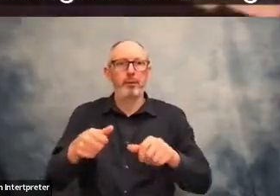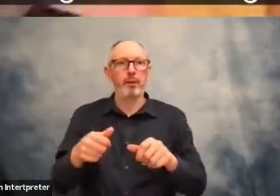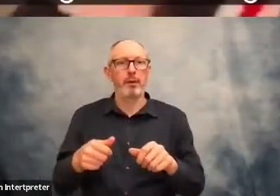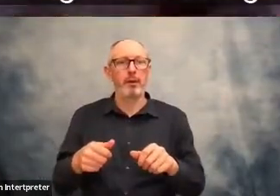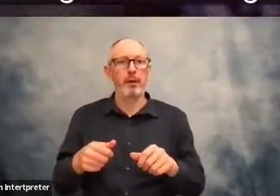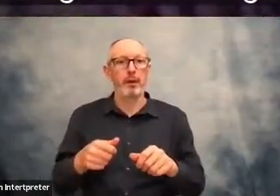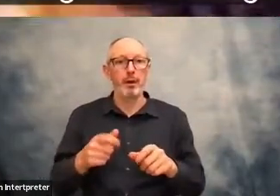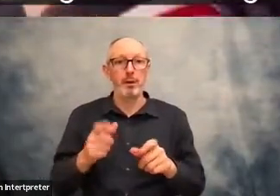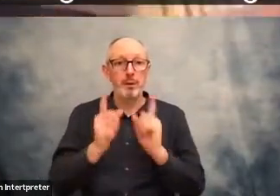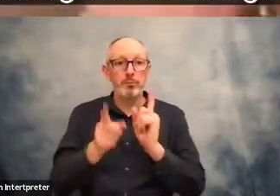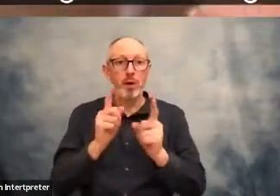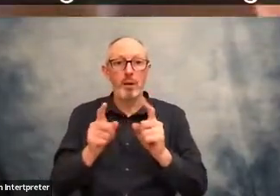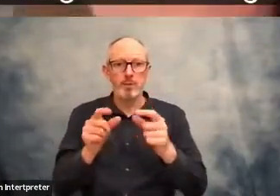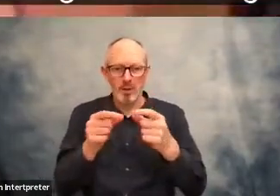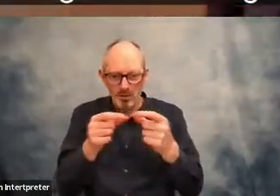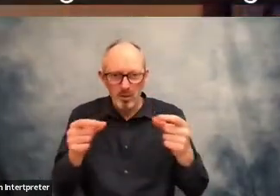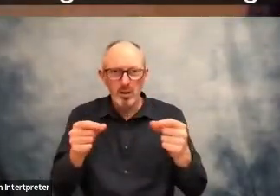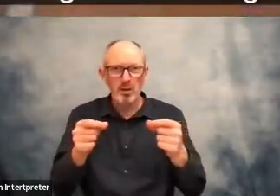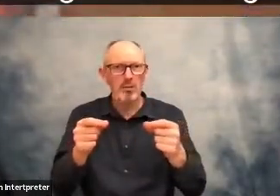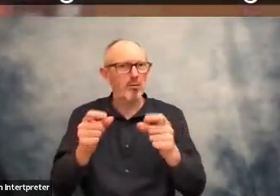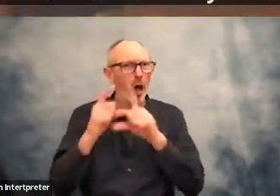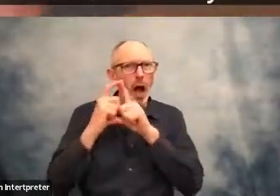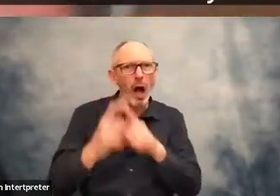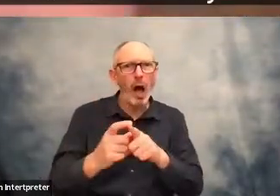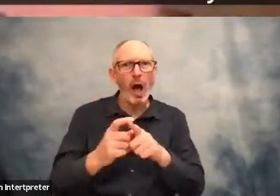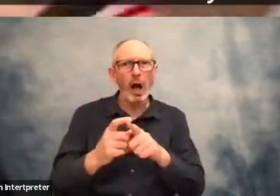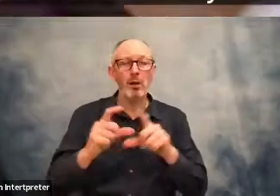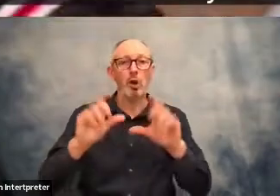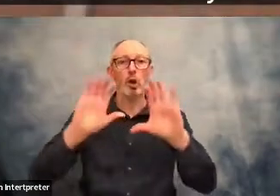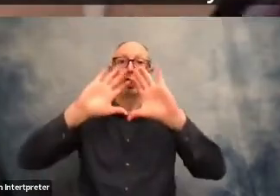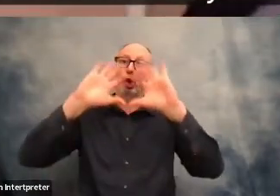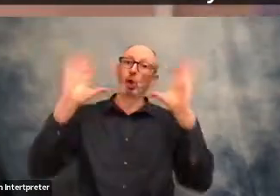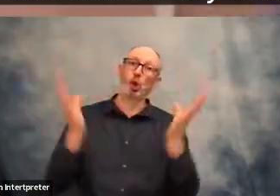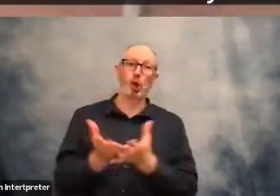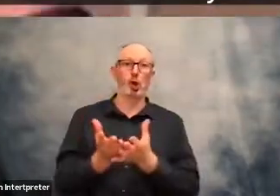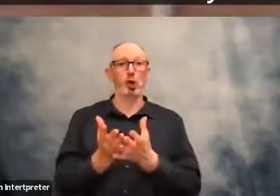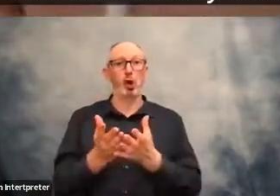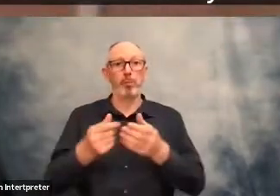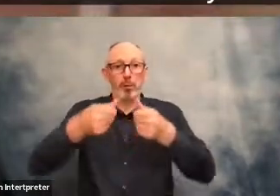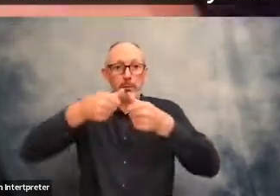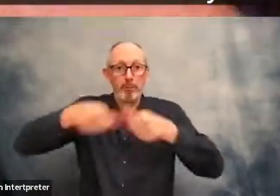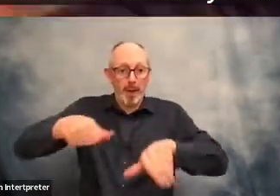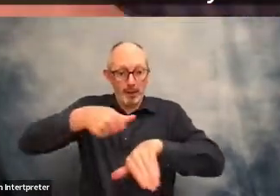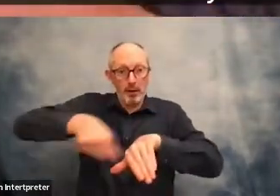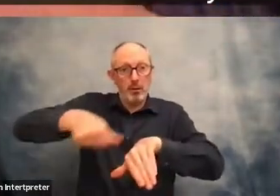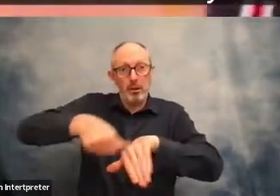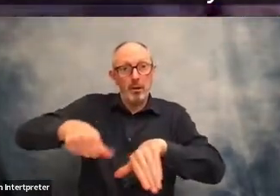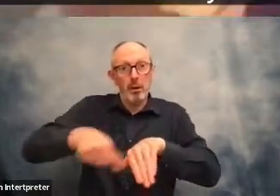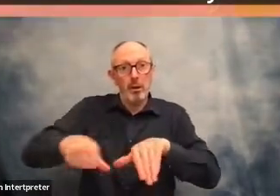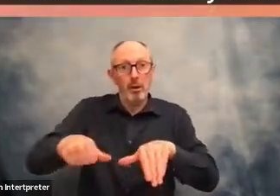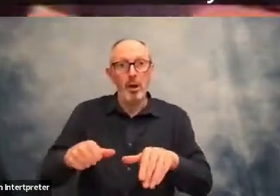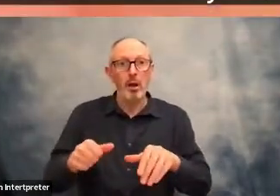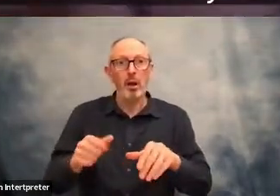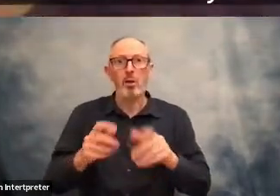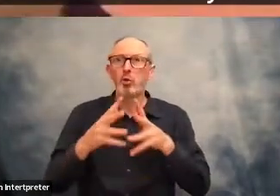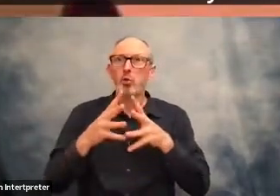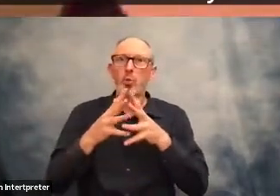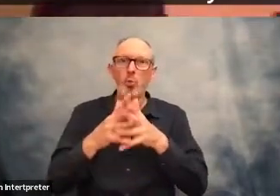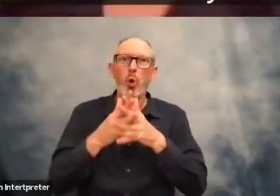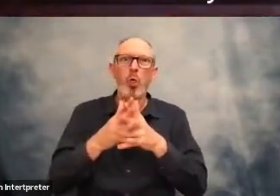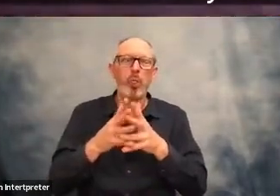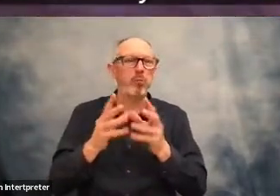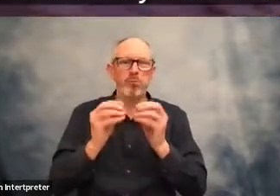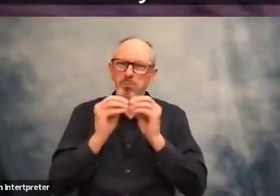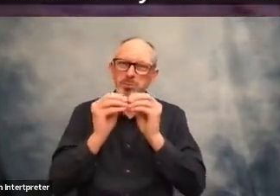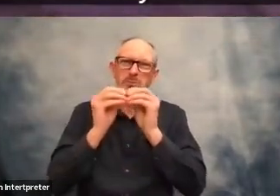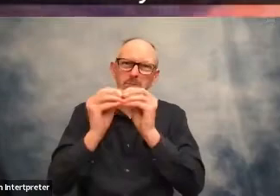and I'm here to change that. The global adhesive Band-Aid market is worth billions. But despite how universal and necessary Band-Aids